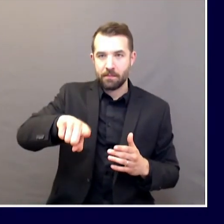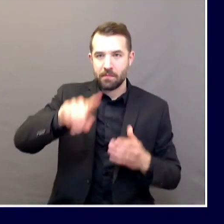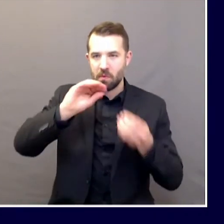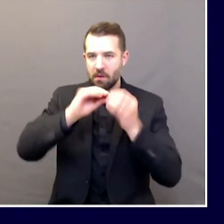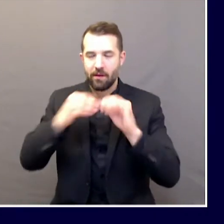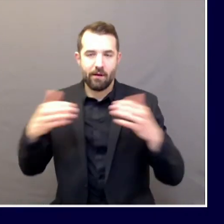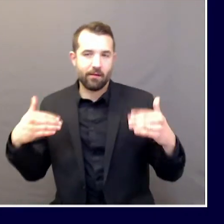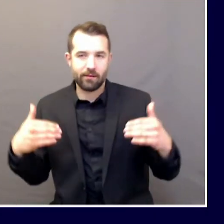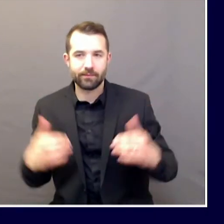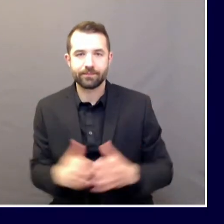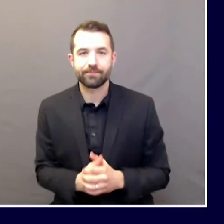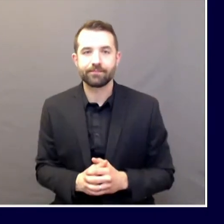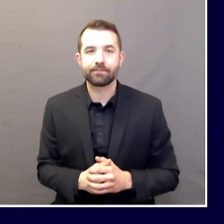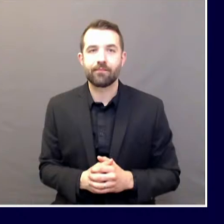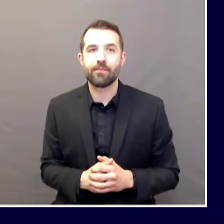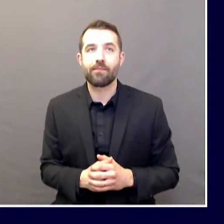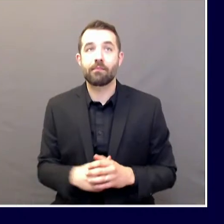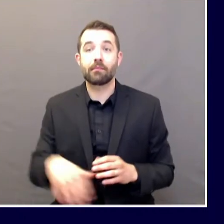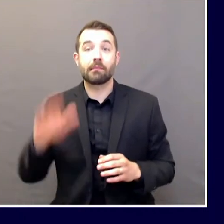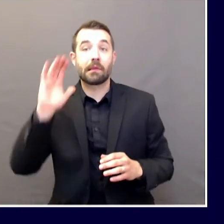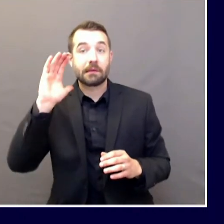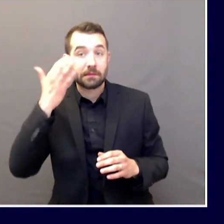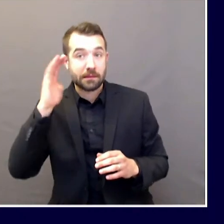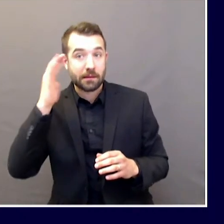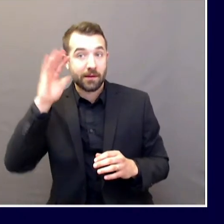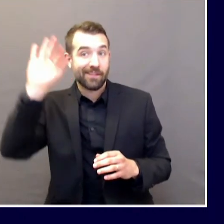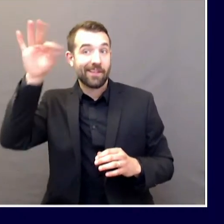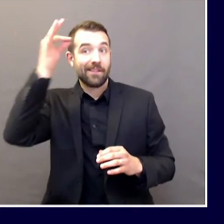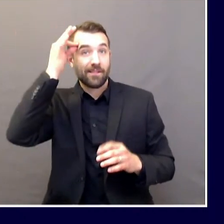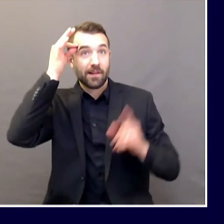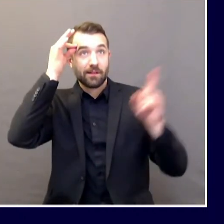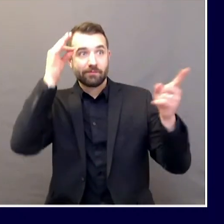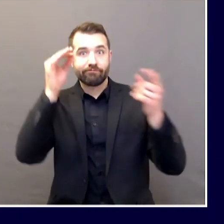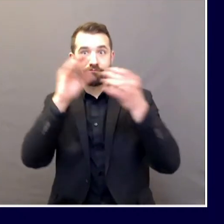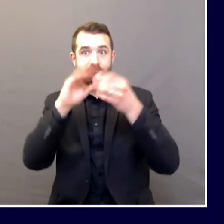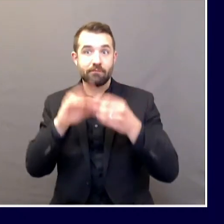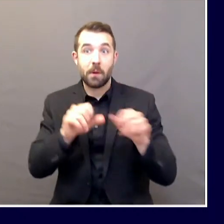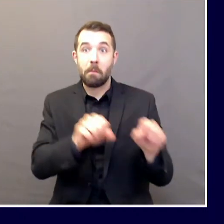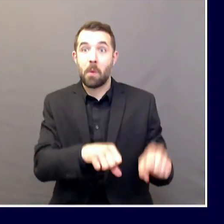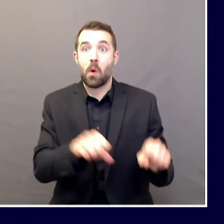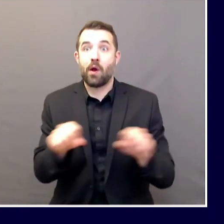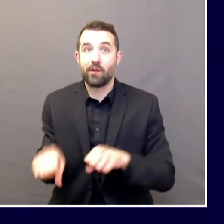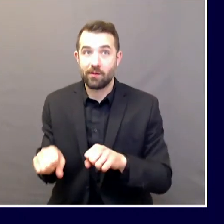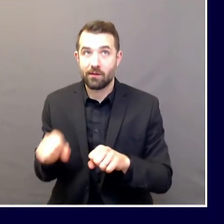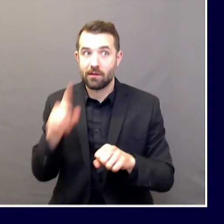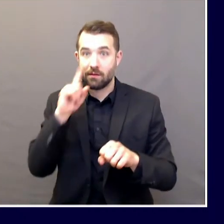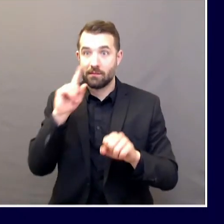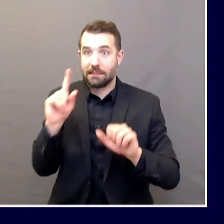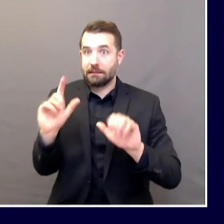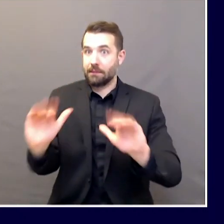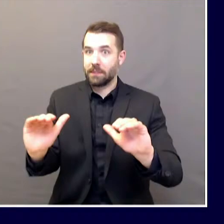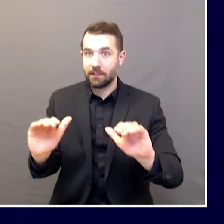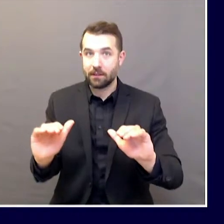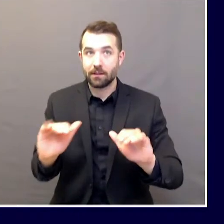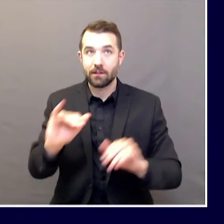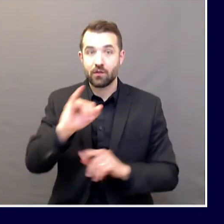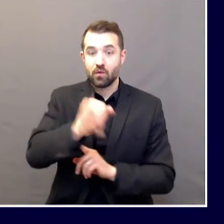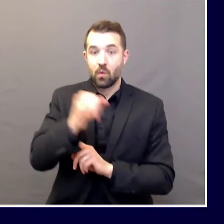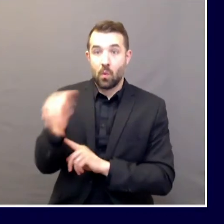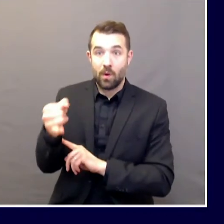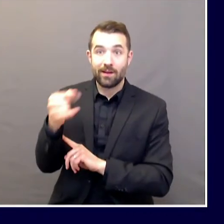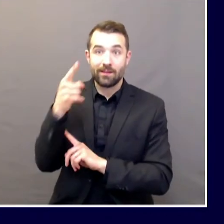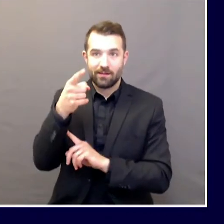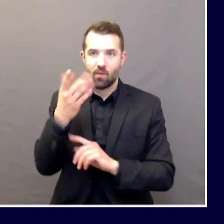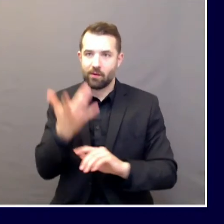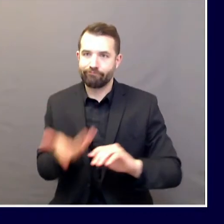on the early reports I've received from our federal colleagues, we are expecting an increase in our J&J supply, but that increase